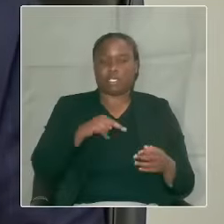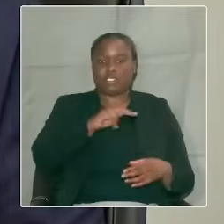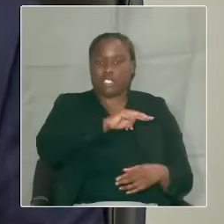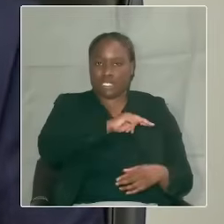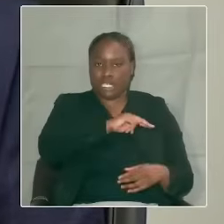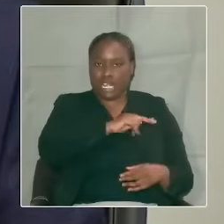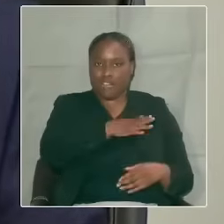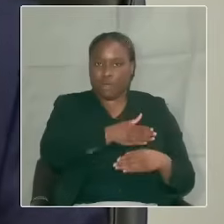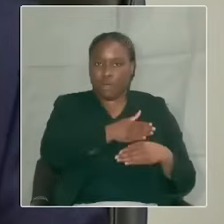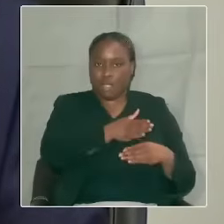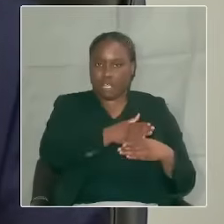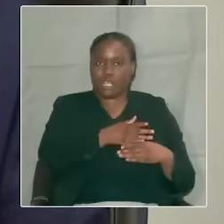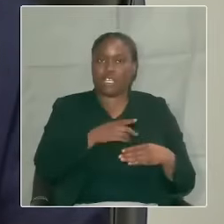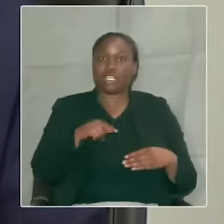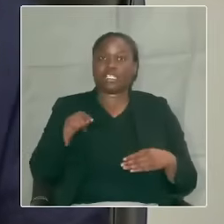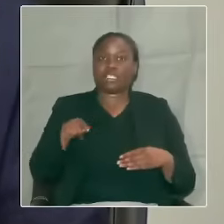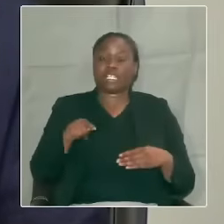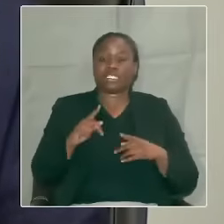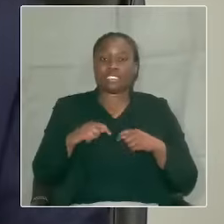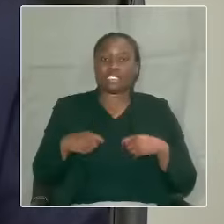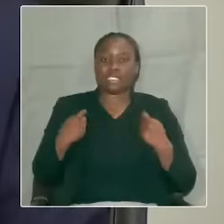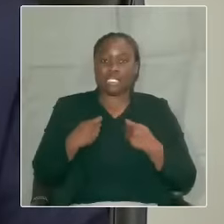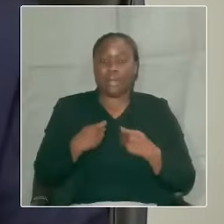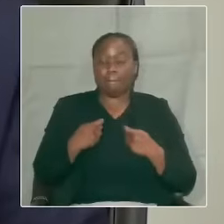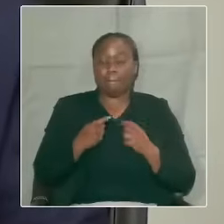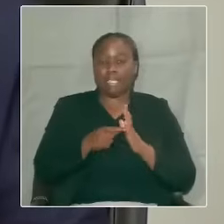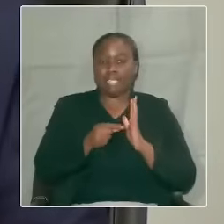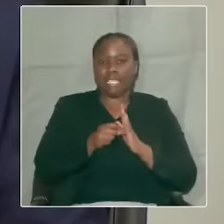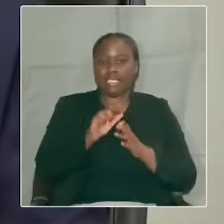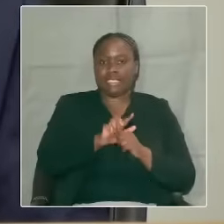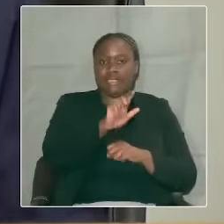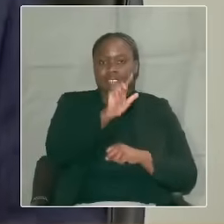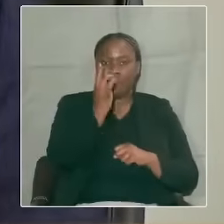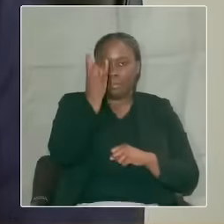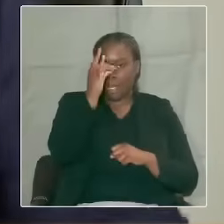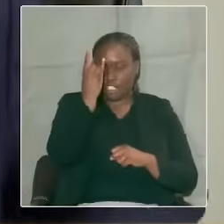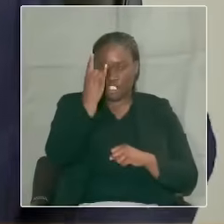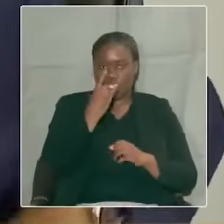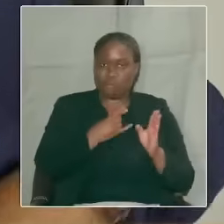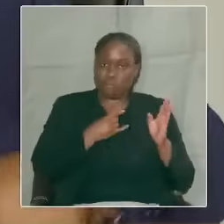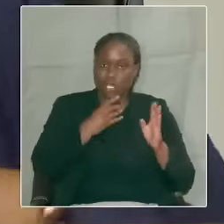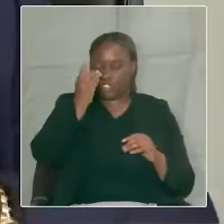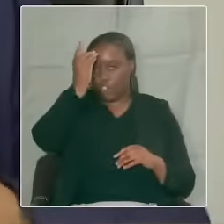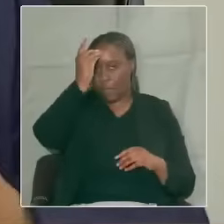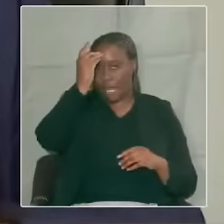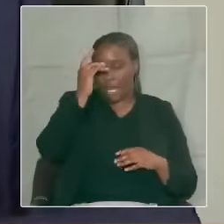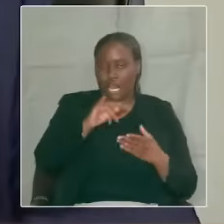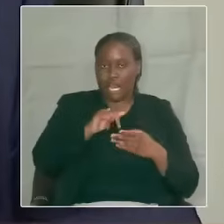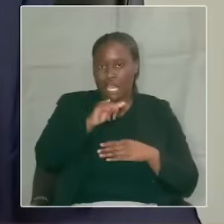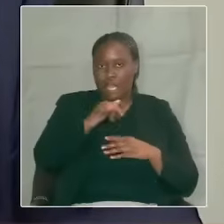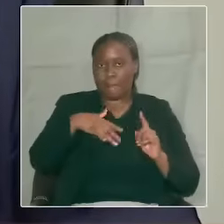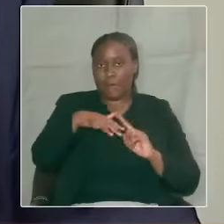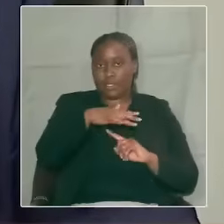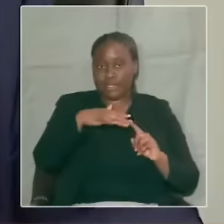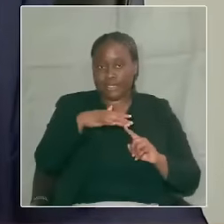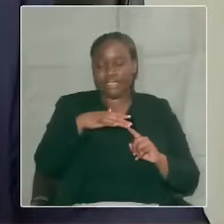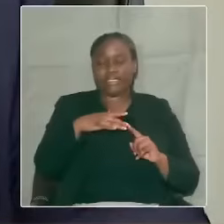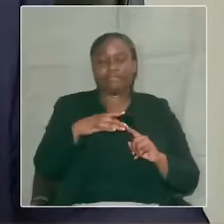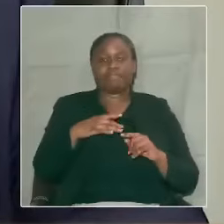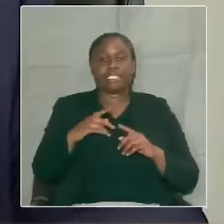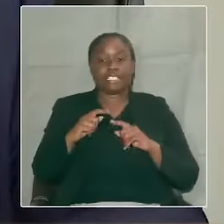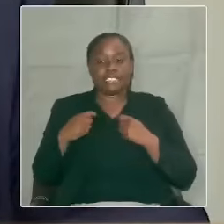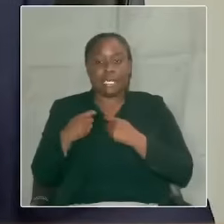he invited the team on 17 March at Durban Airport, and members of the team, together